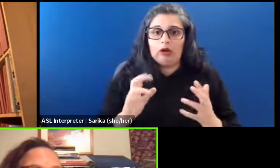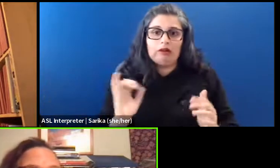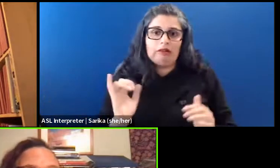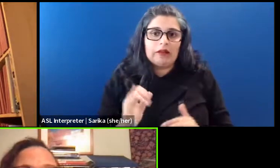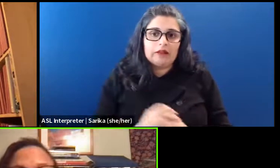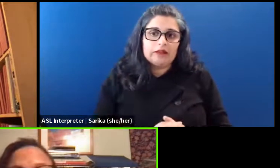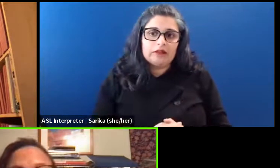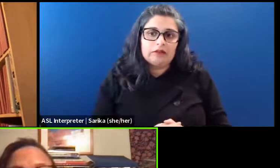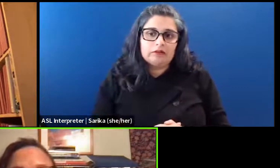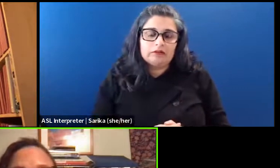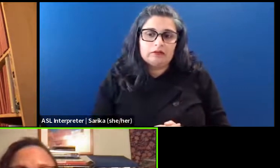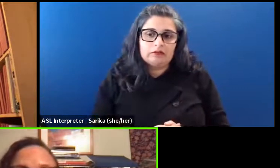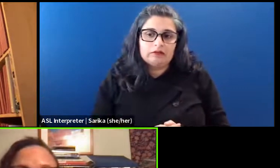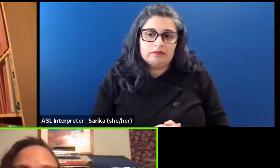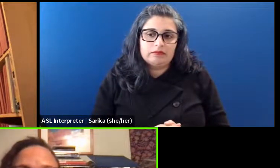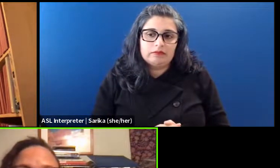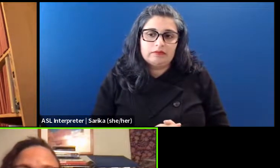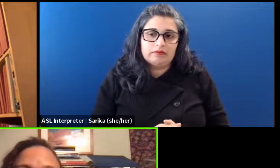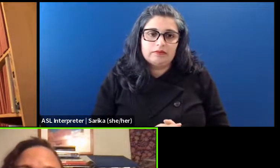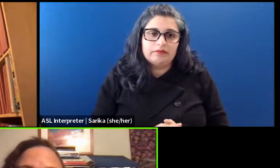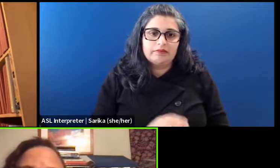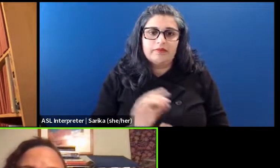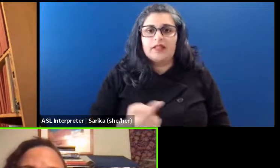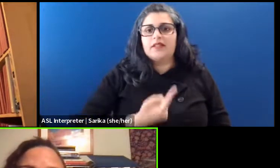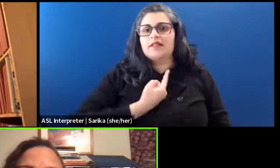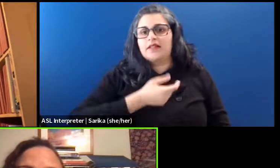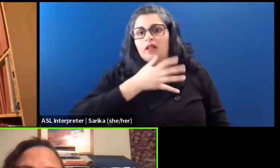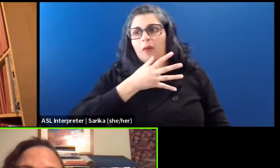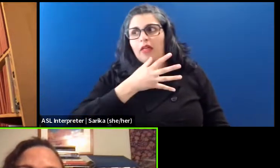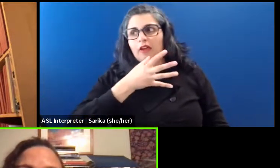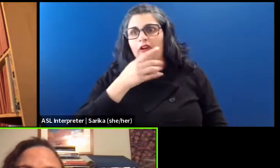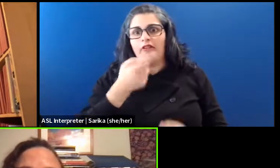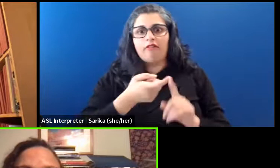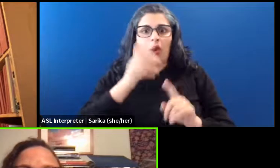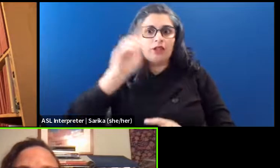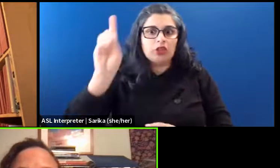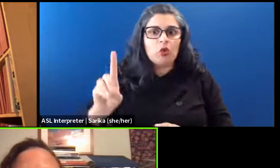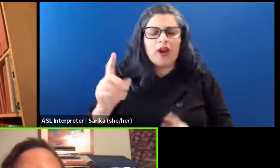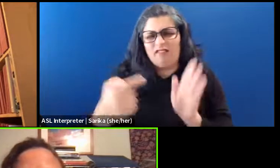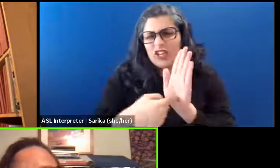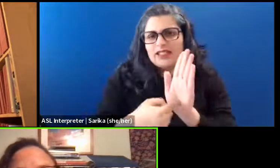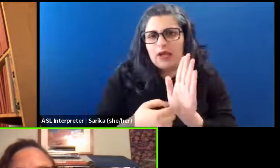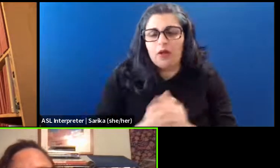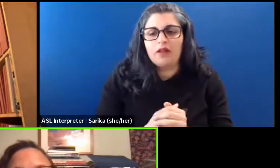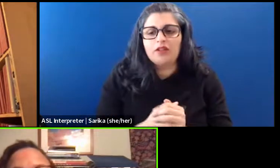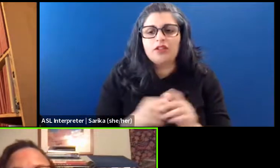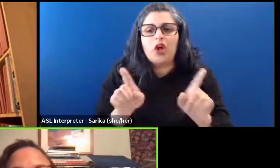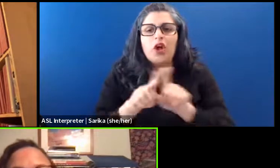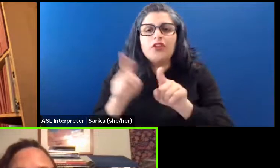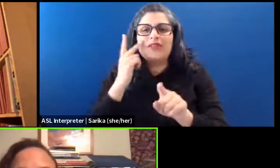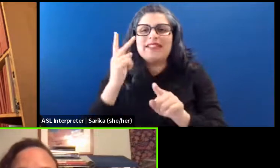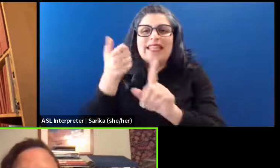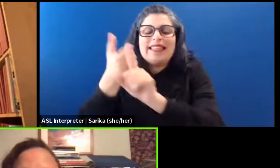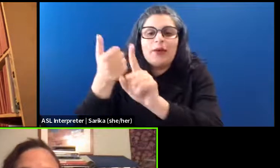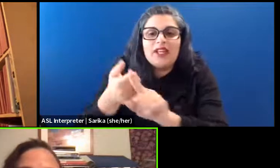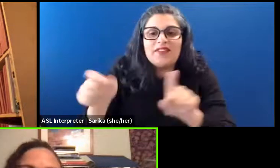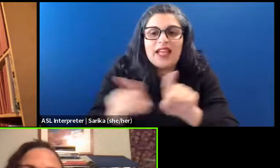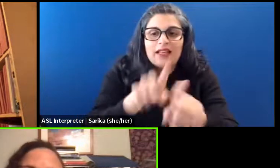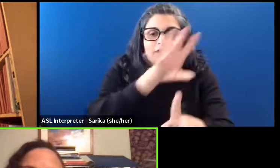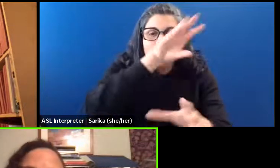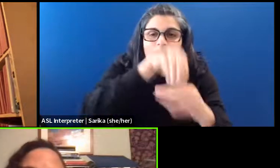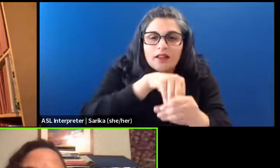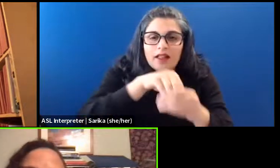know, a single mother in Detroit, for example, to also see themselves as part of